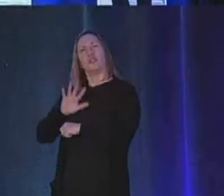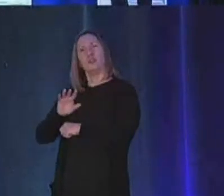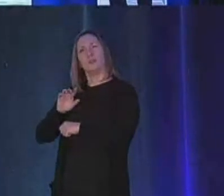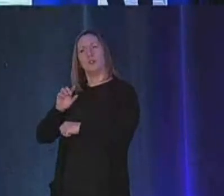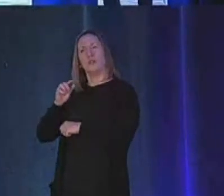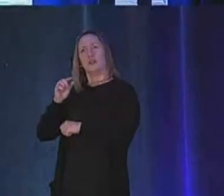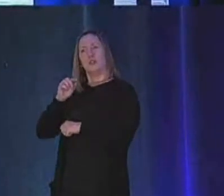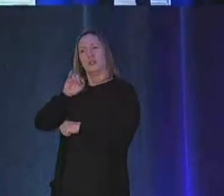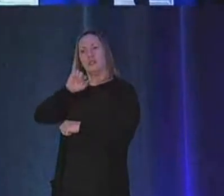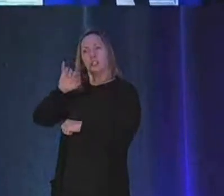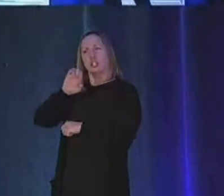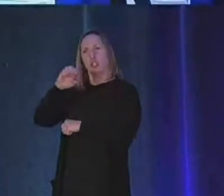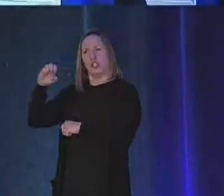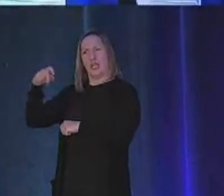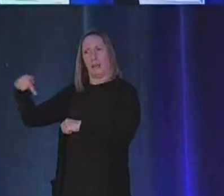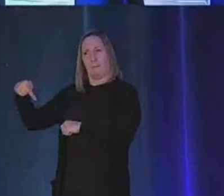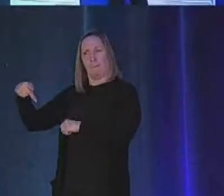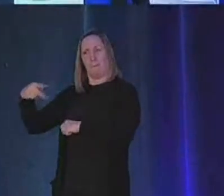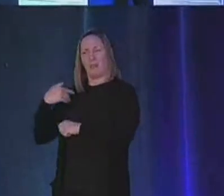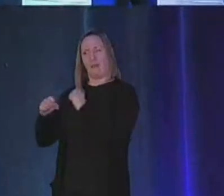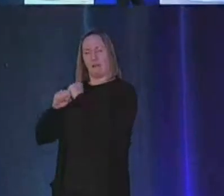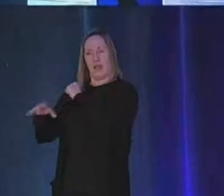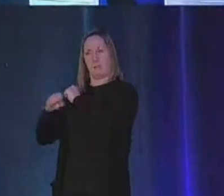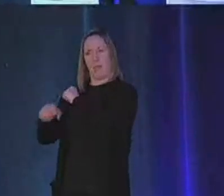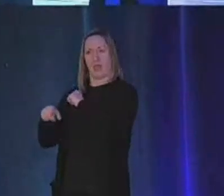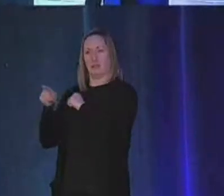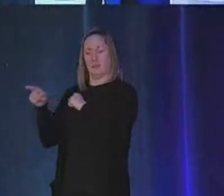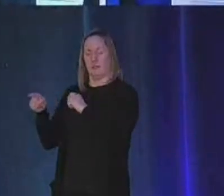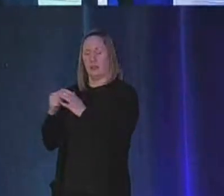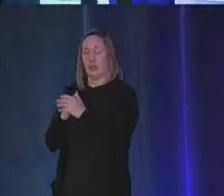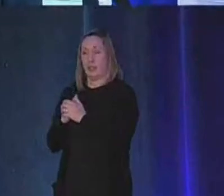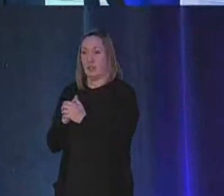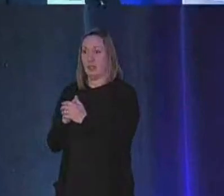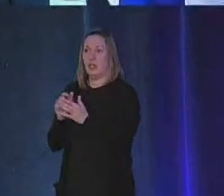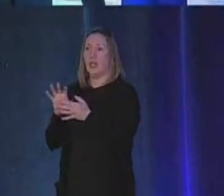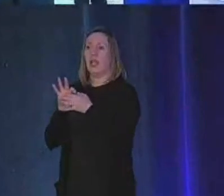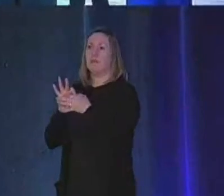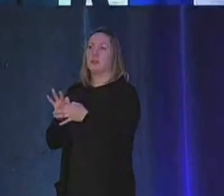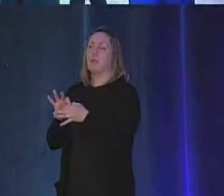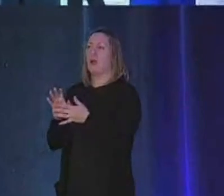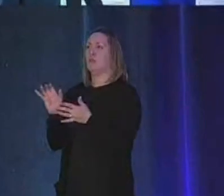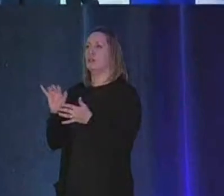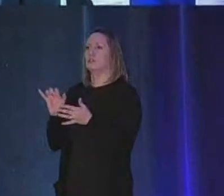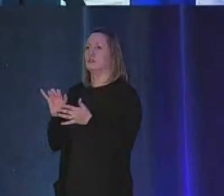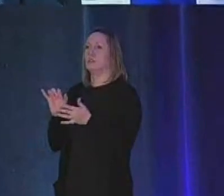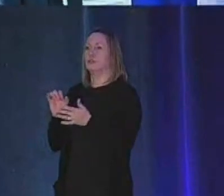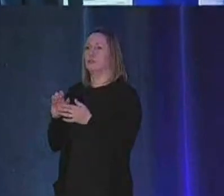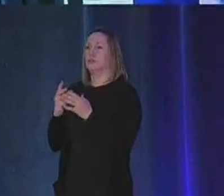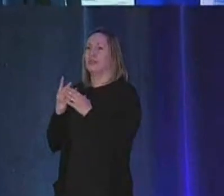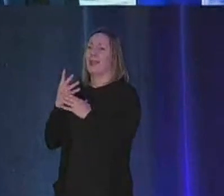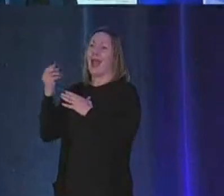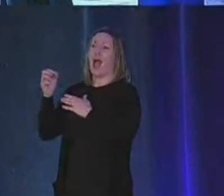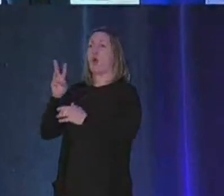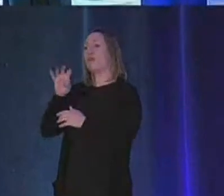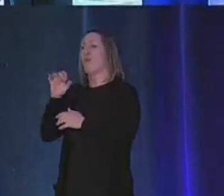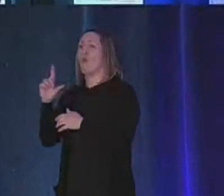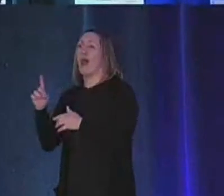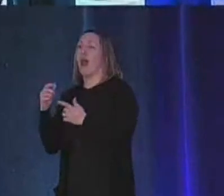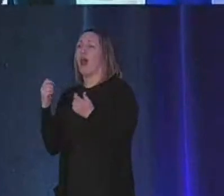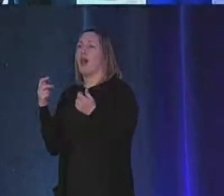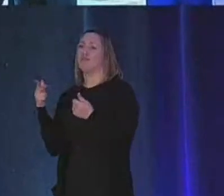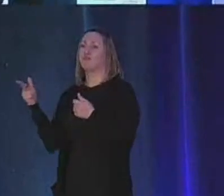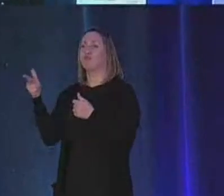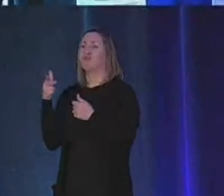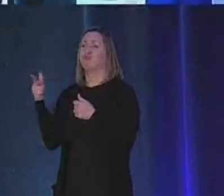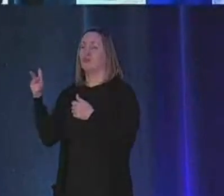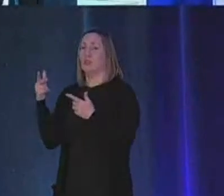Jeep. They had this campaign, and it was about, like, you know, obviously be out in the wild, whatever.